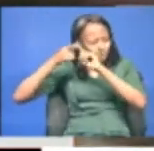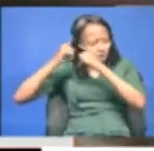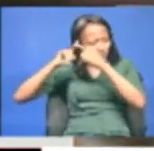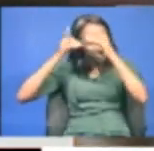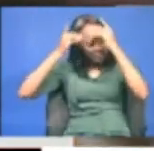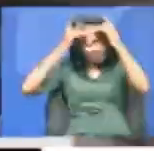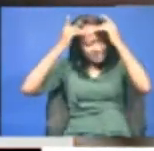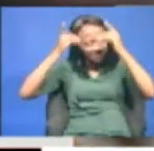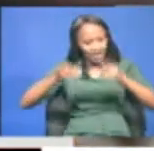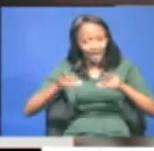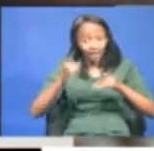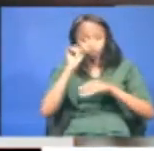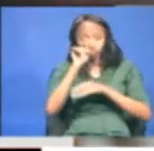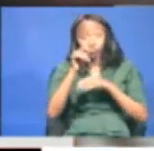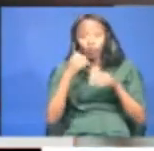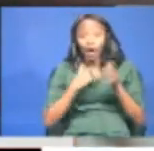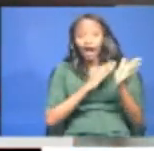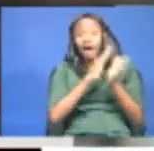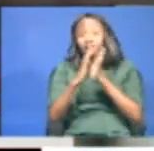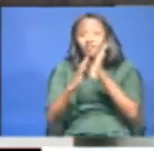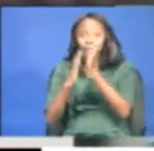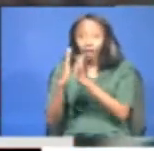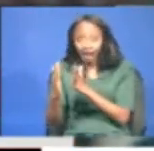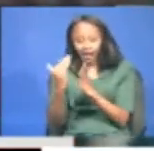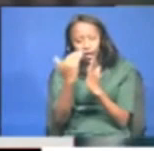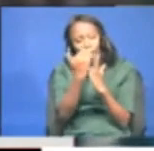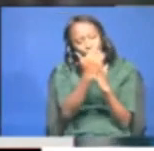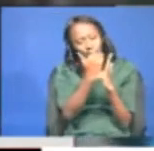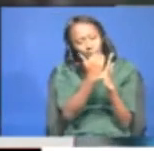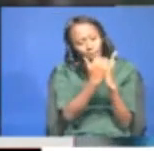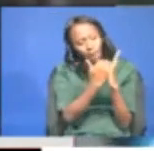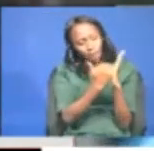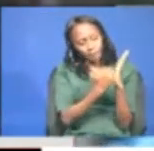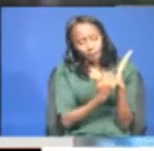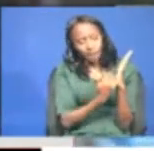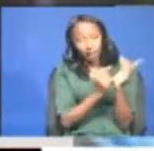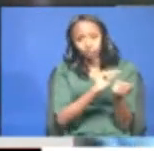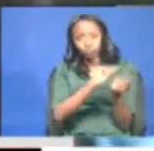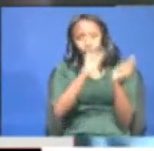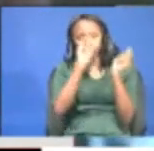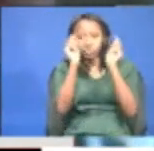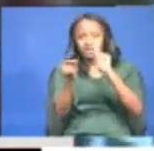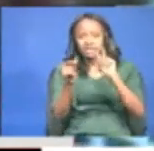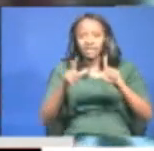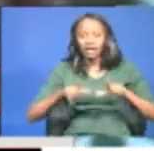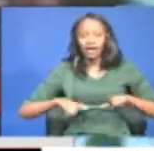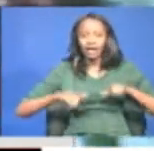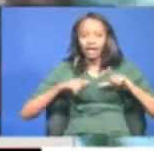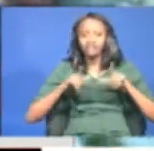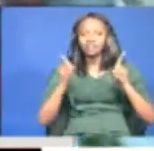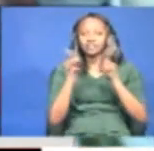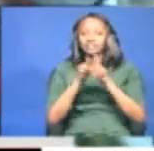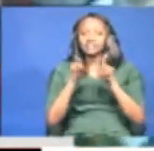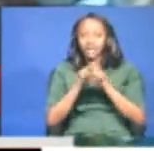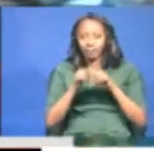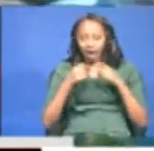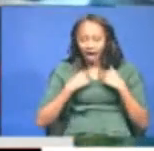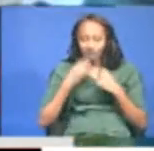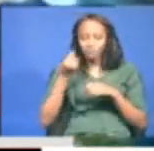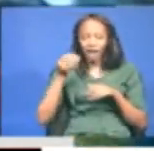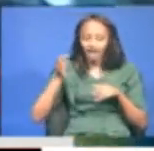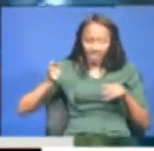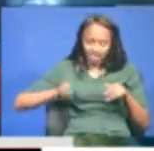plan, you have a program to turn around their lives and put money in their pockets. That is why they voted for